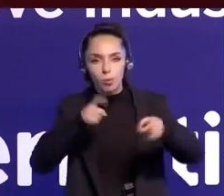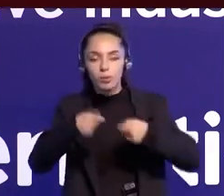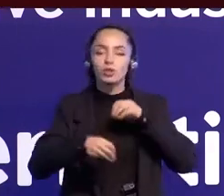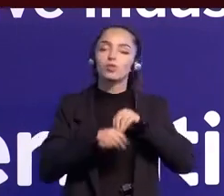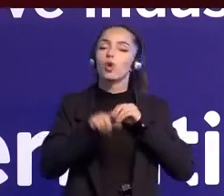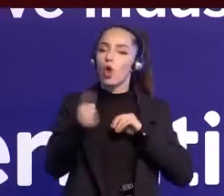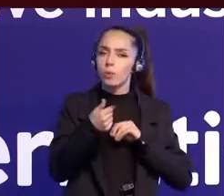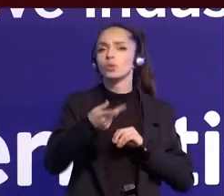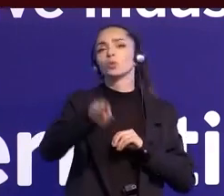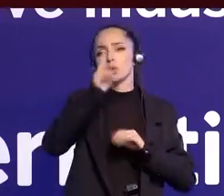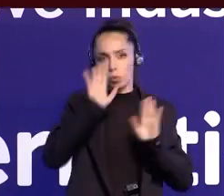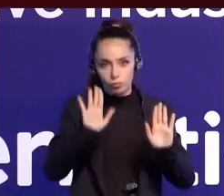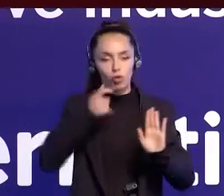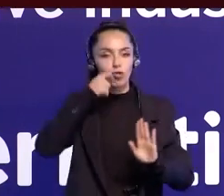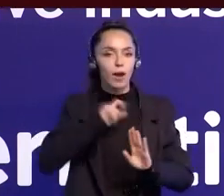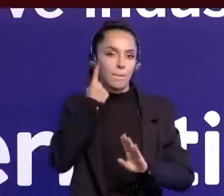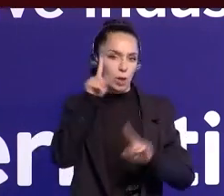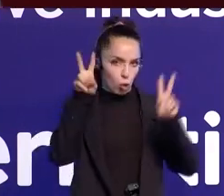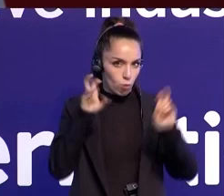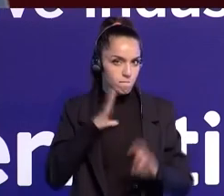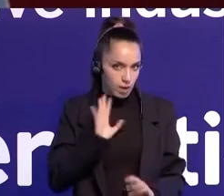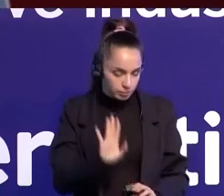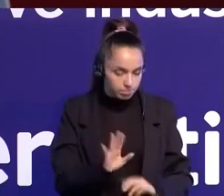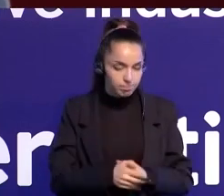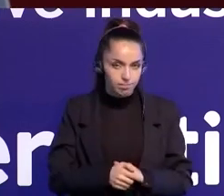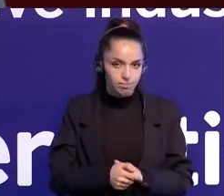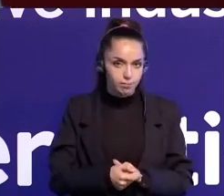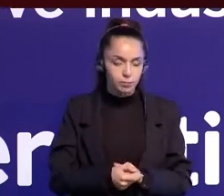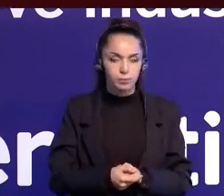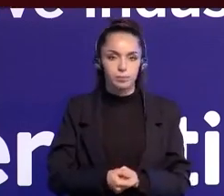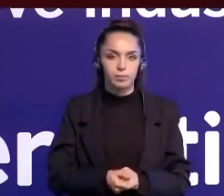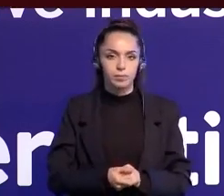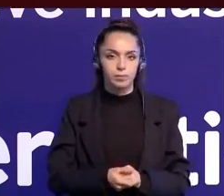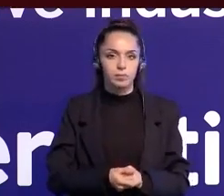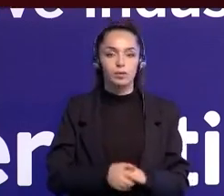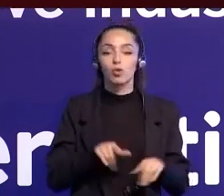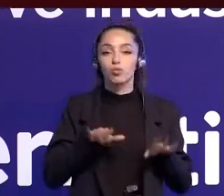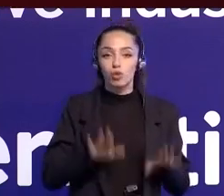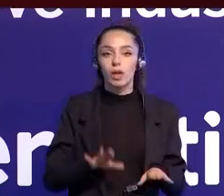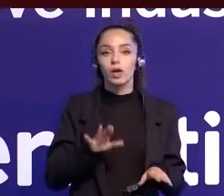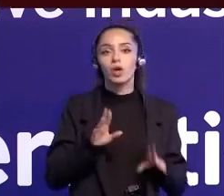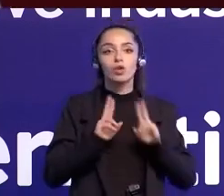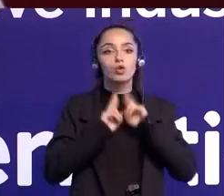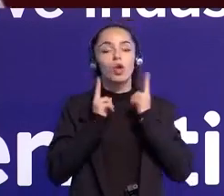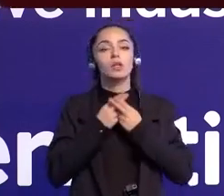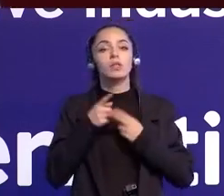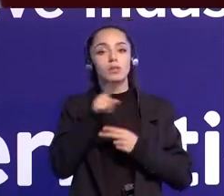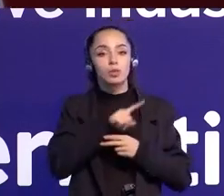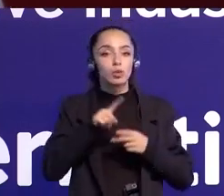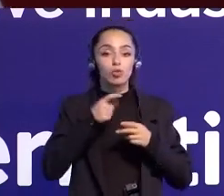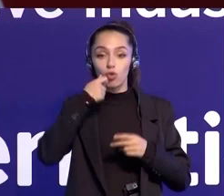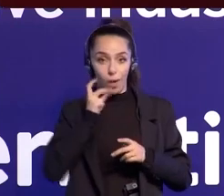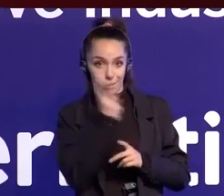to continue the internalization and globalization of the Ukrainian culture, given the fact that we have